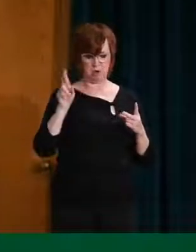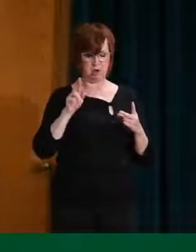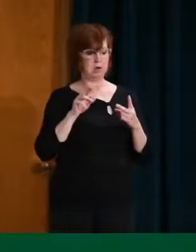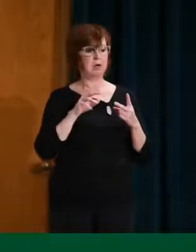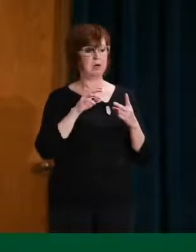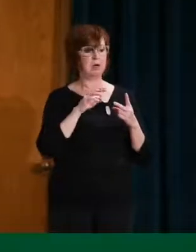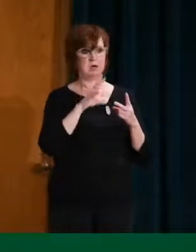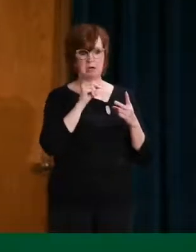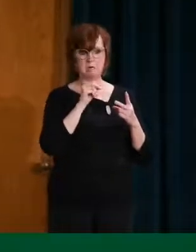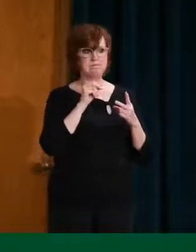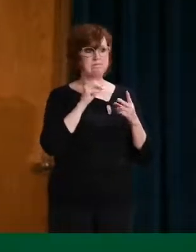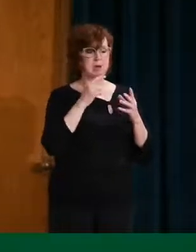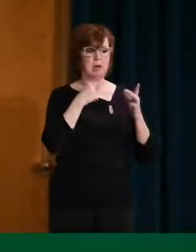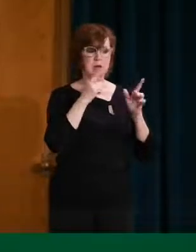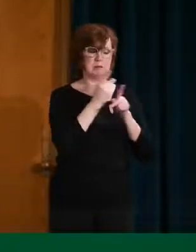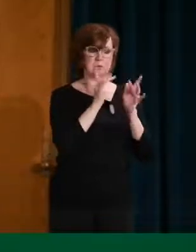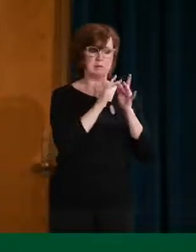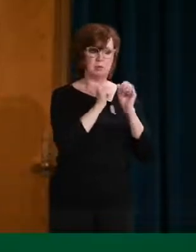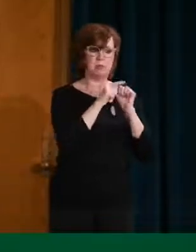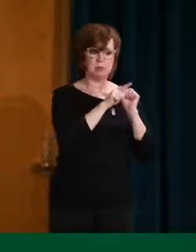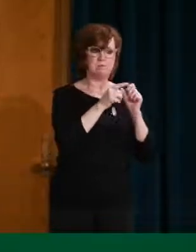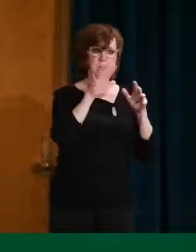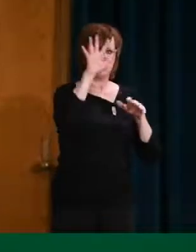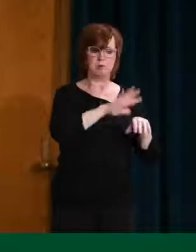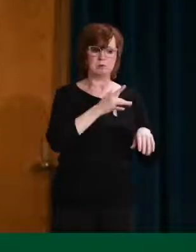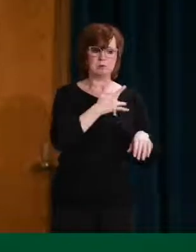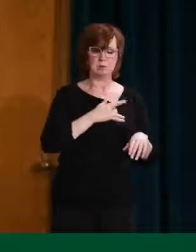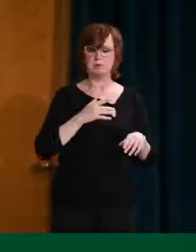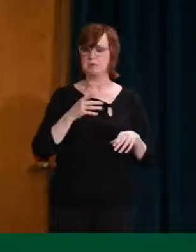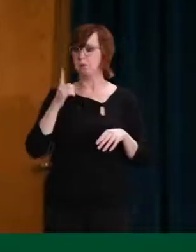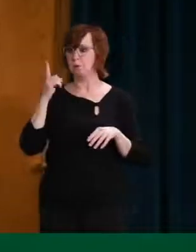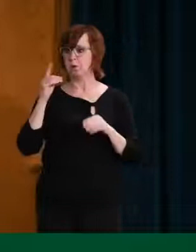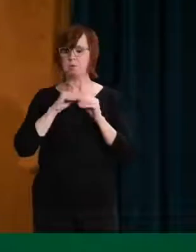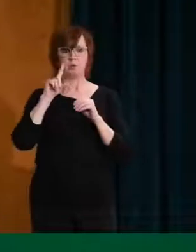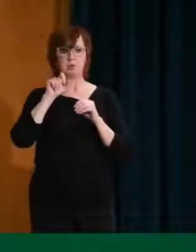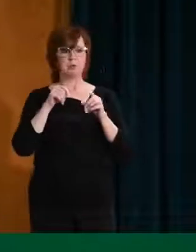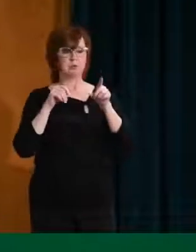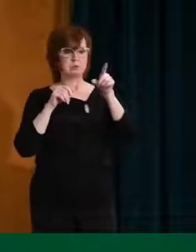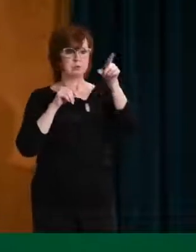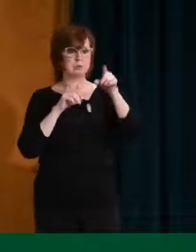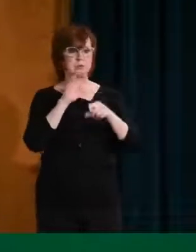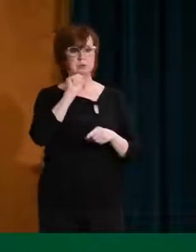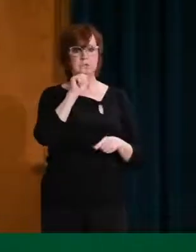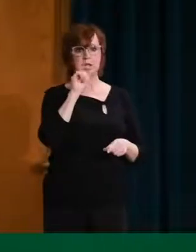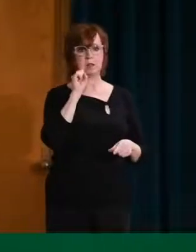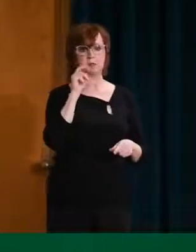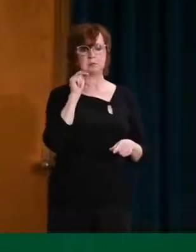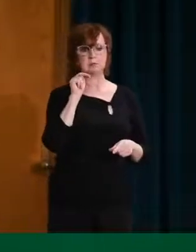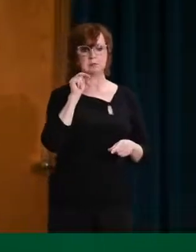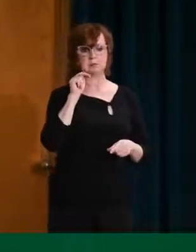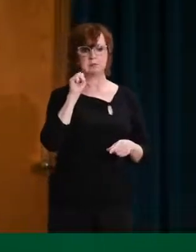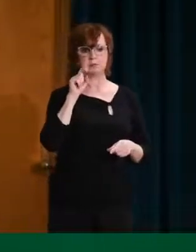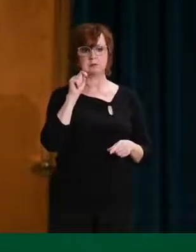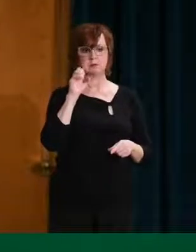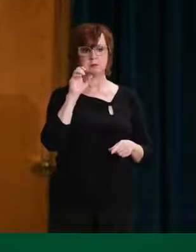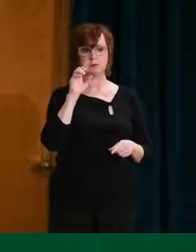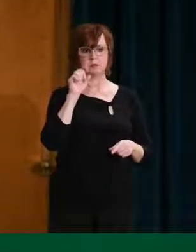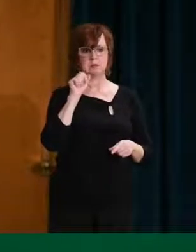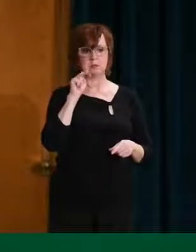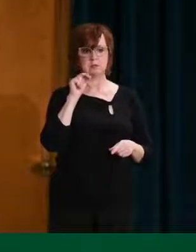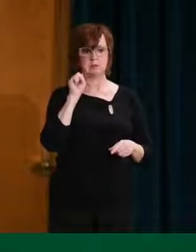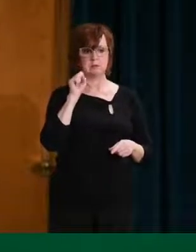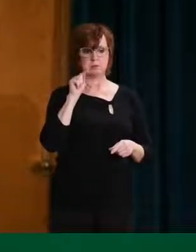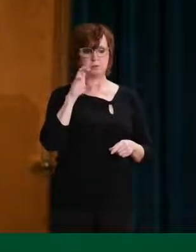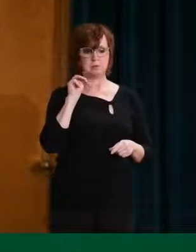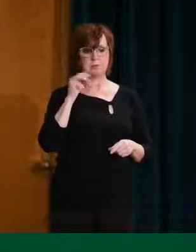province. And we have time for one more question from the line, operator. We have Allison Sandstrom with PA Now. Hi,